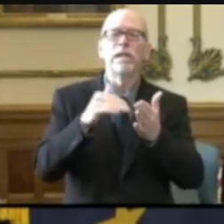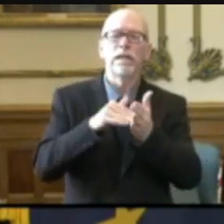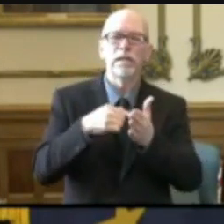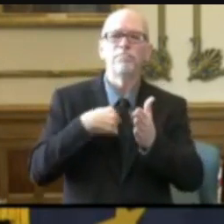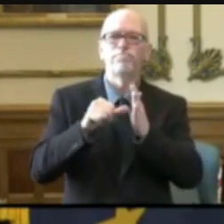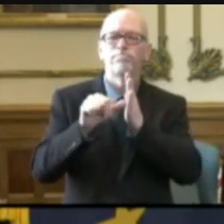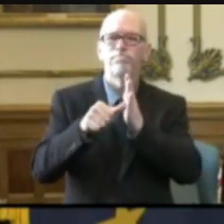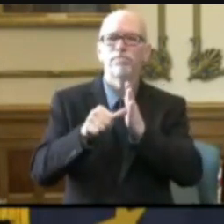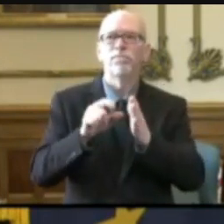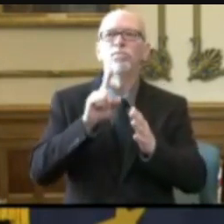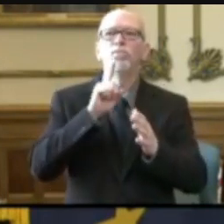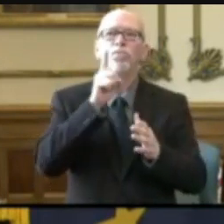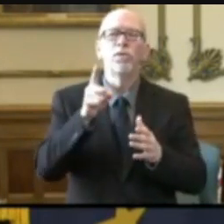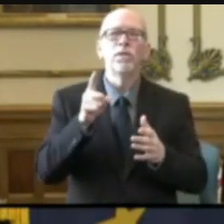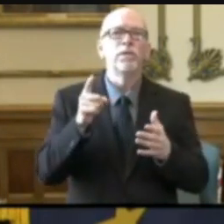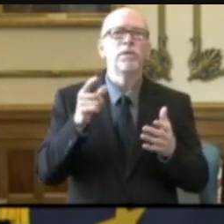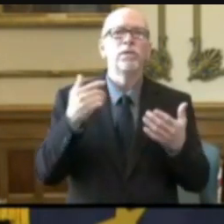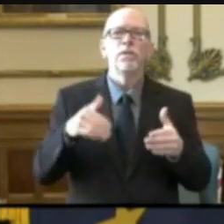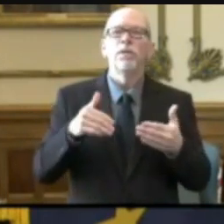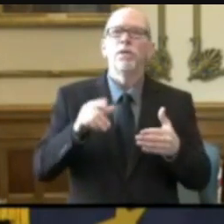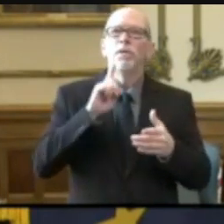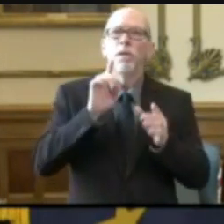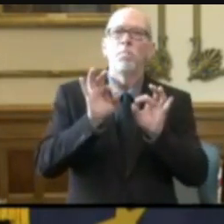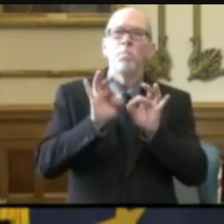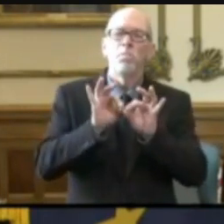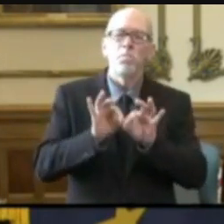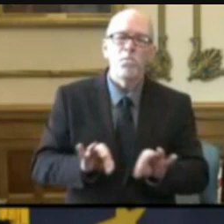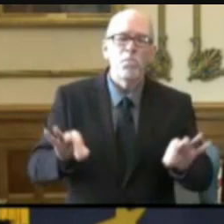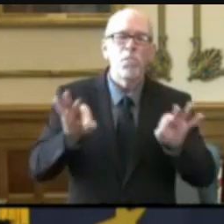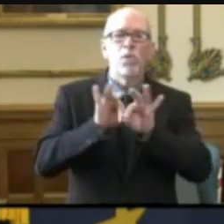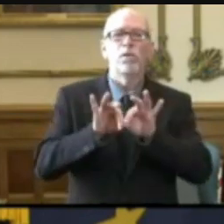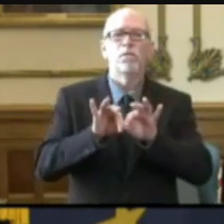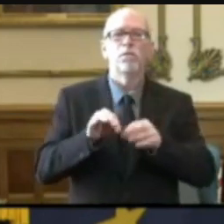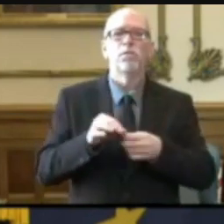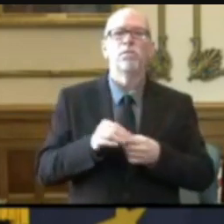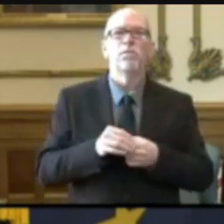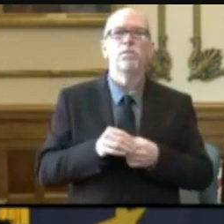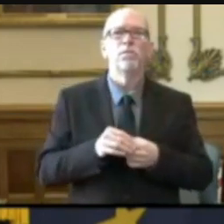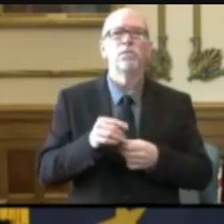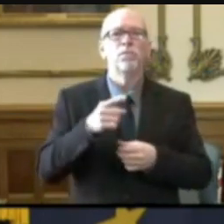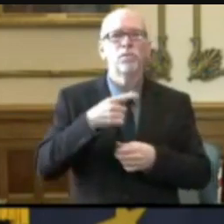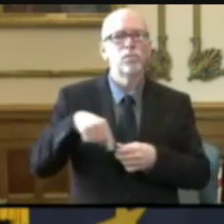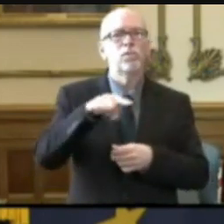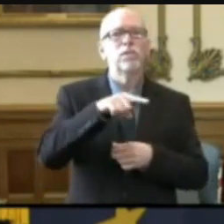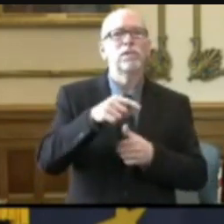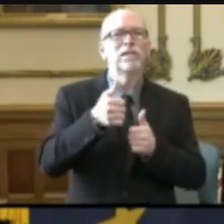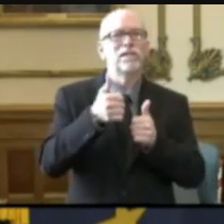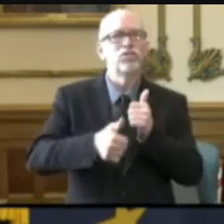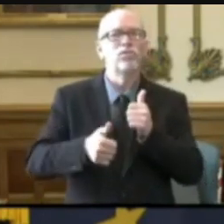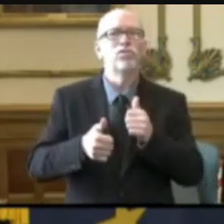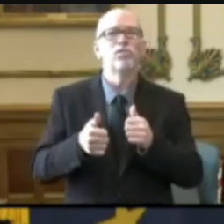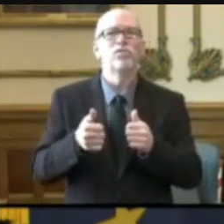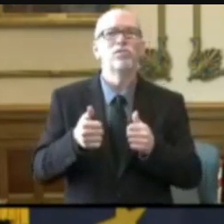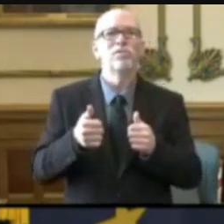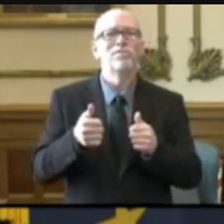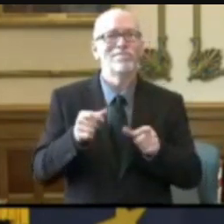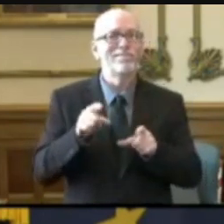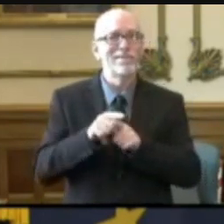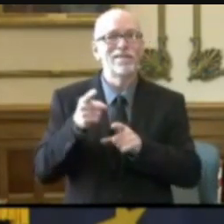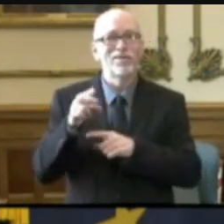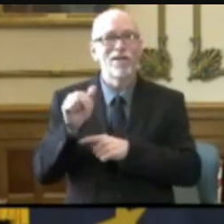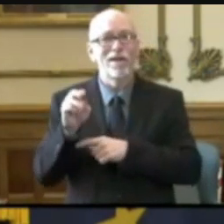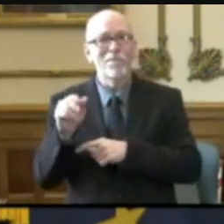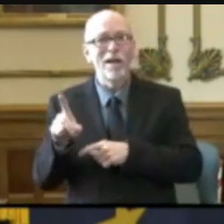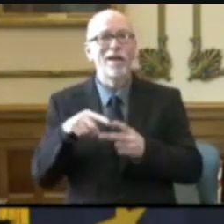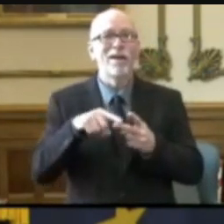just how incredibly important it is that we each, as Dr. Ahmad, as